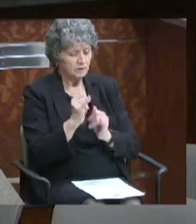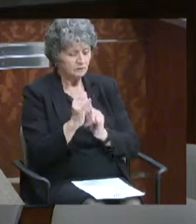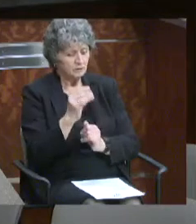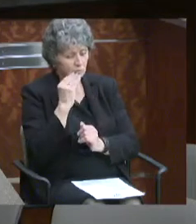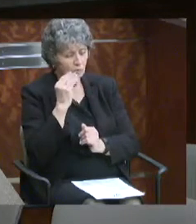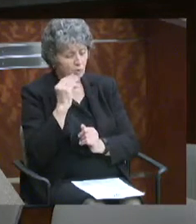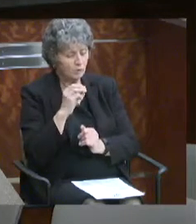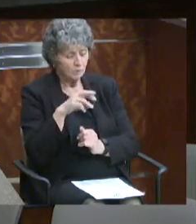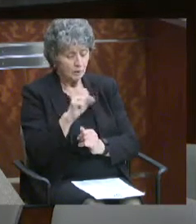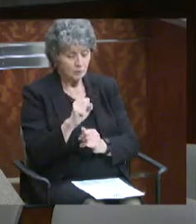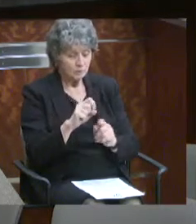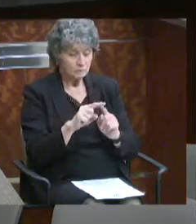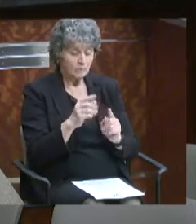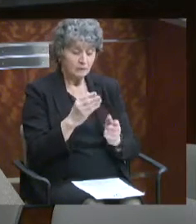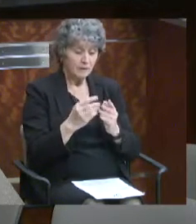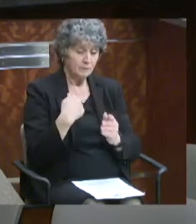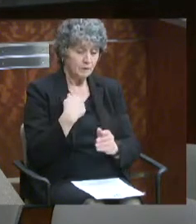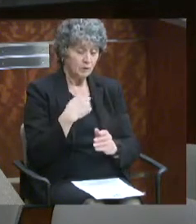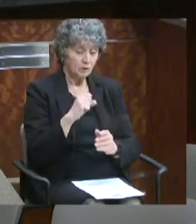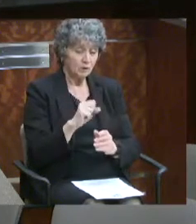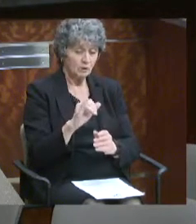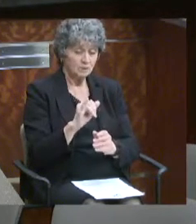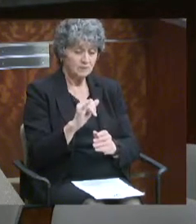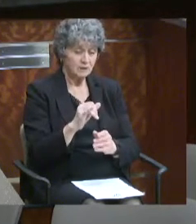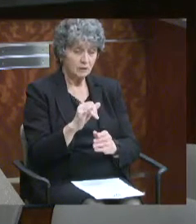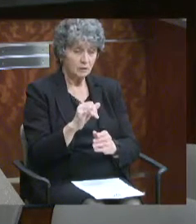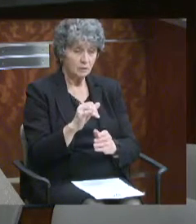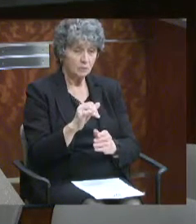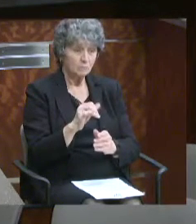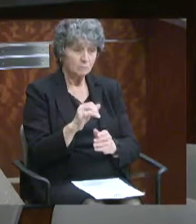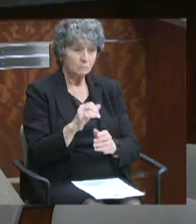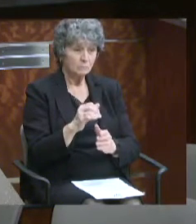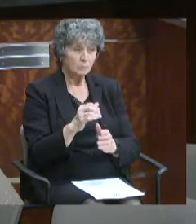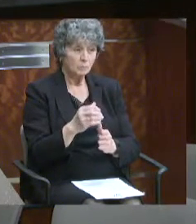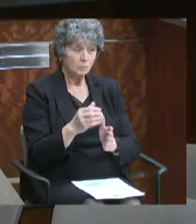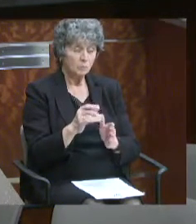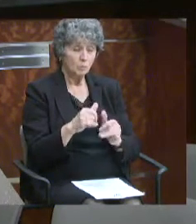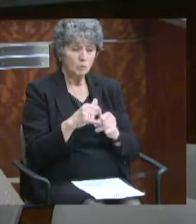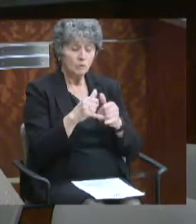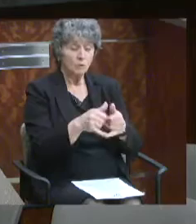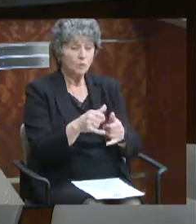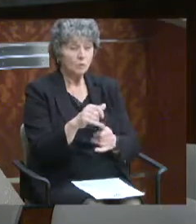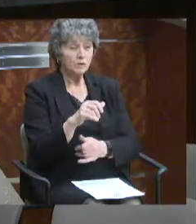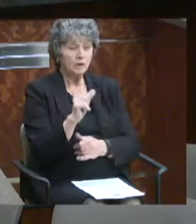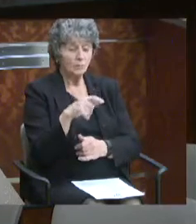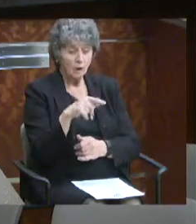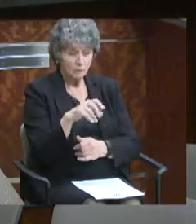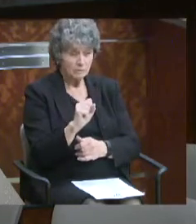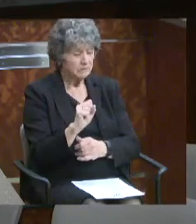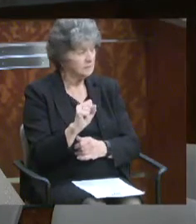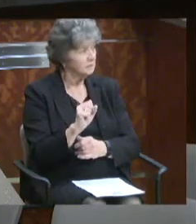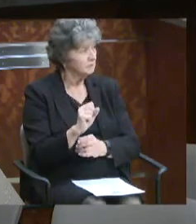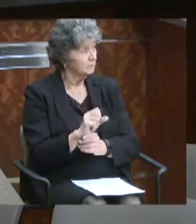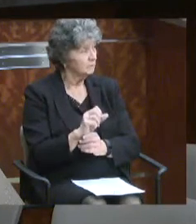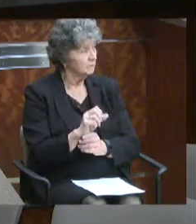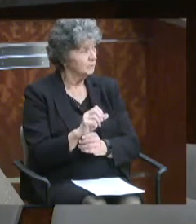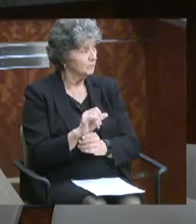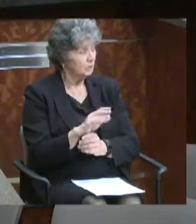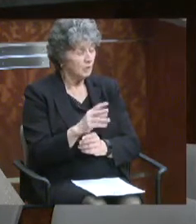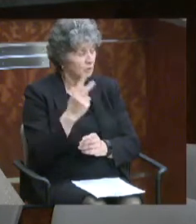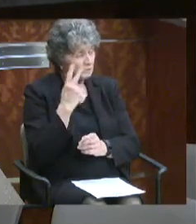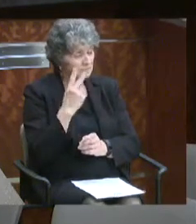apartment complexes that do a tremendous job of their landscaping and their groundskeeping, you just don't see a piece of